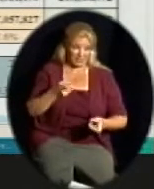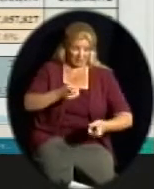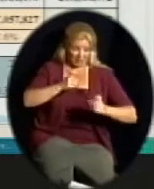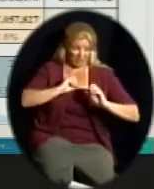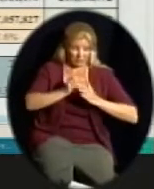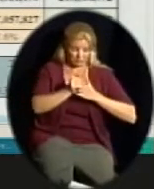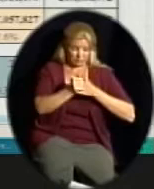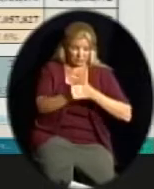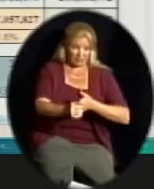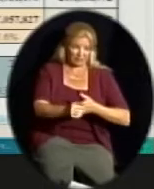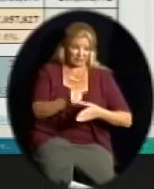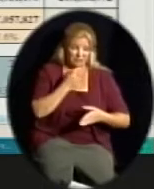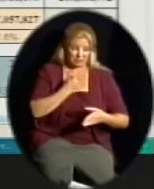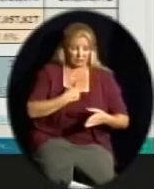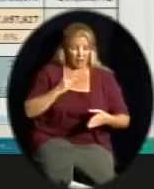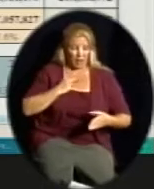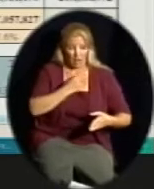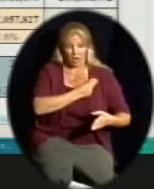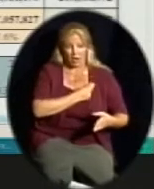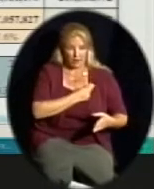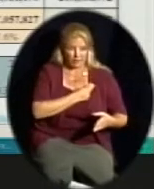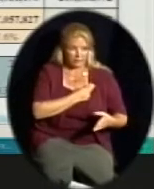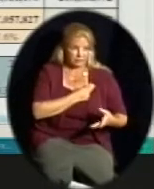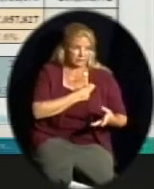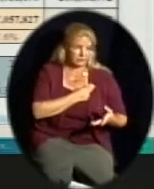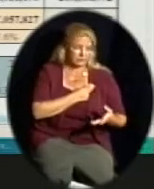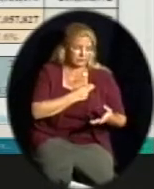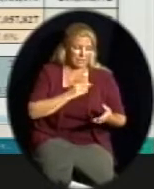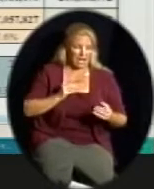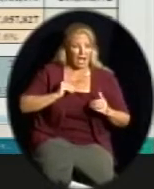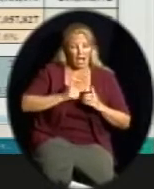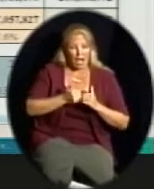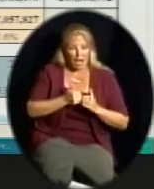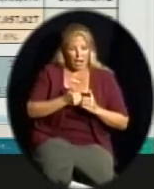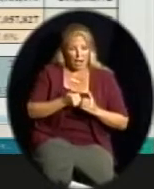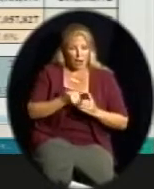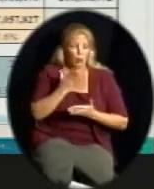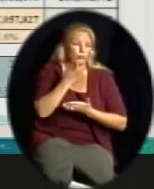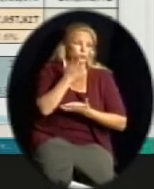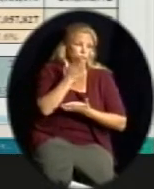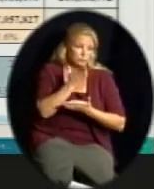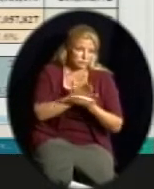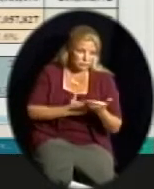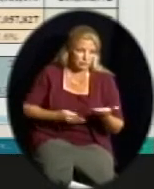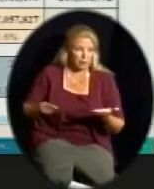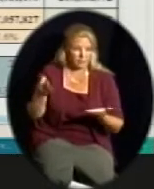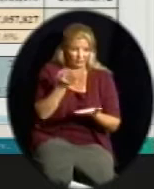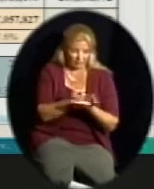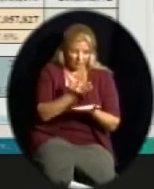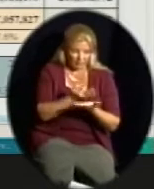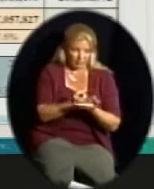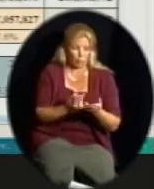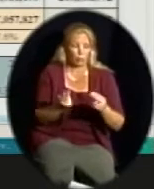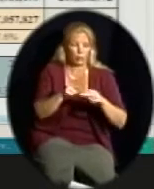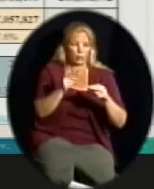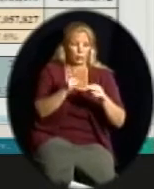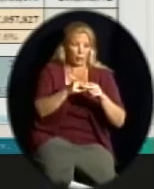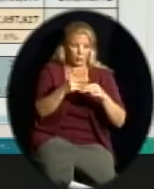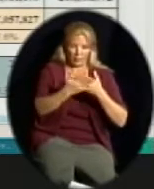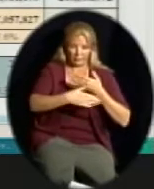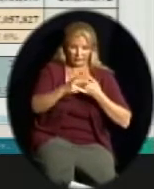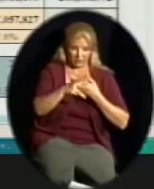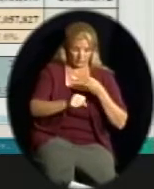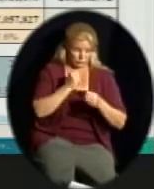year for the next 3 years, giving us some indicators that at-risk funding will go up in each of the next 3 years. High